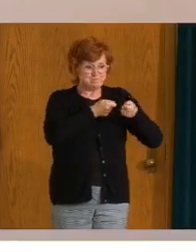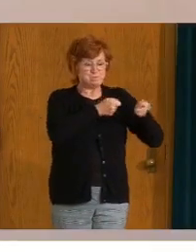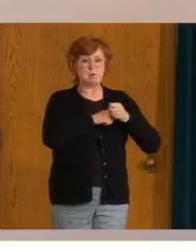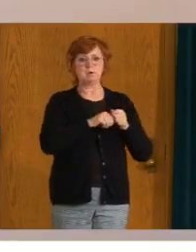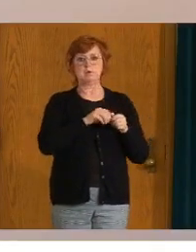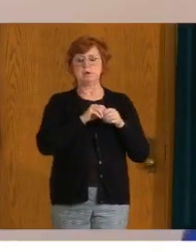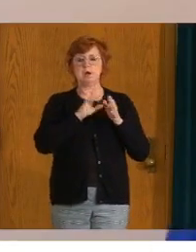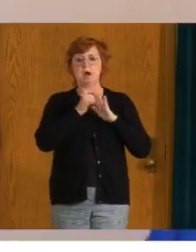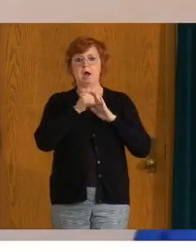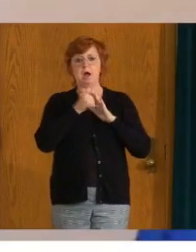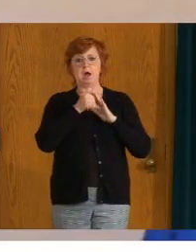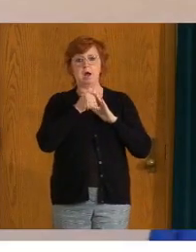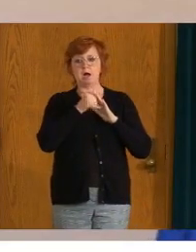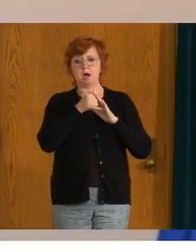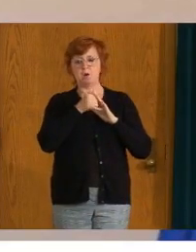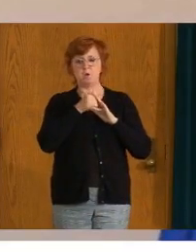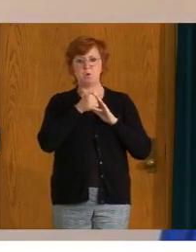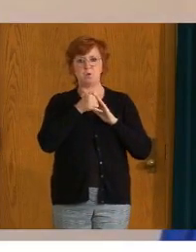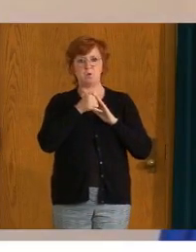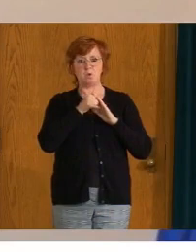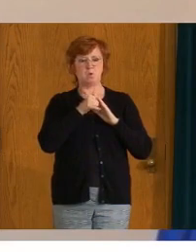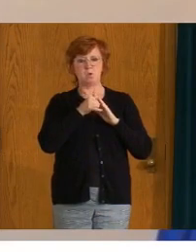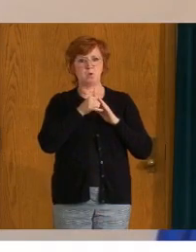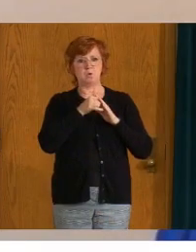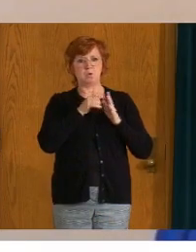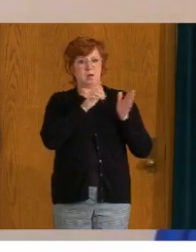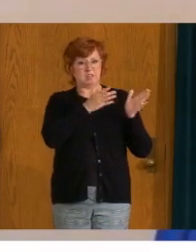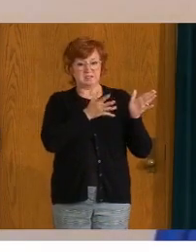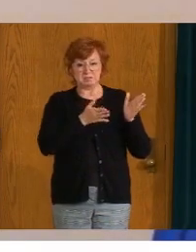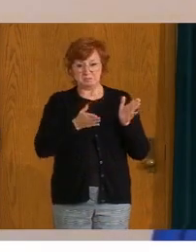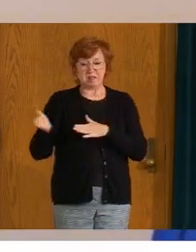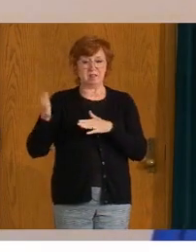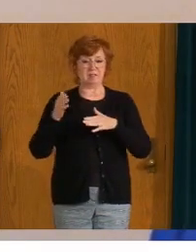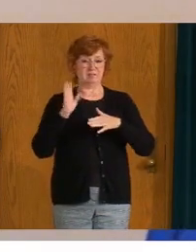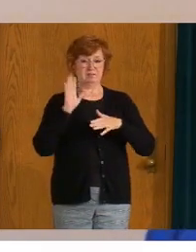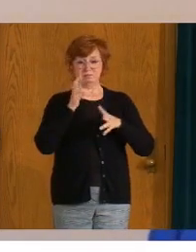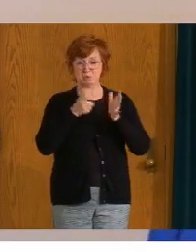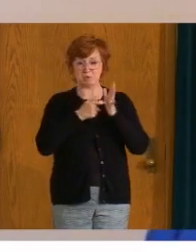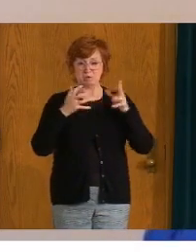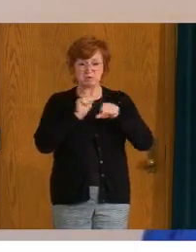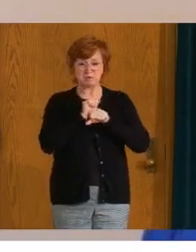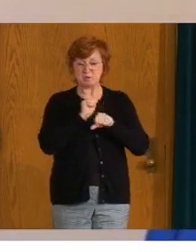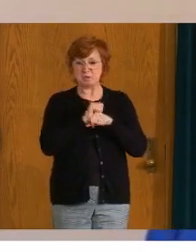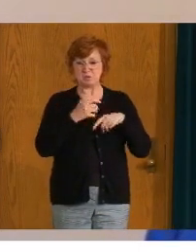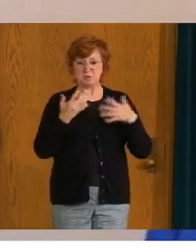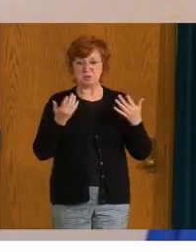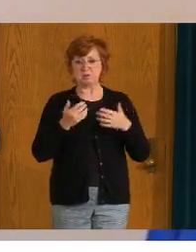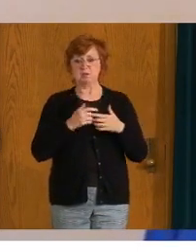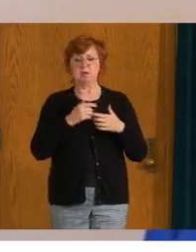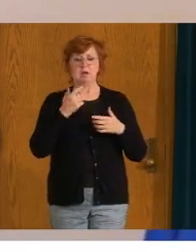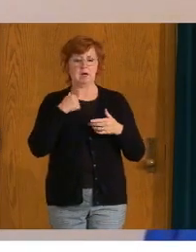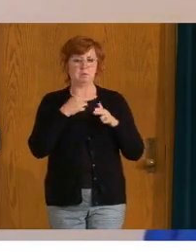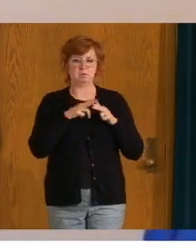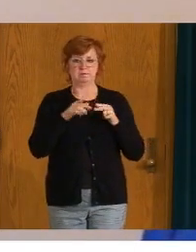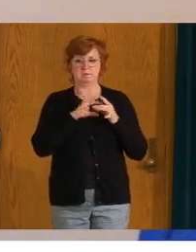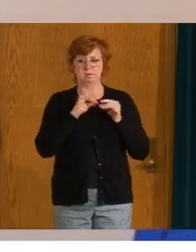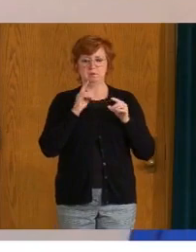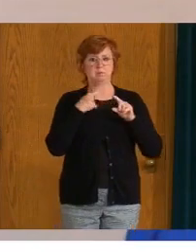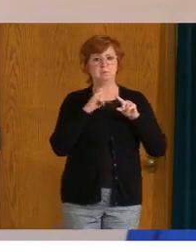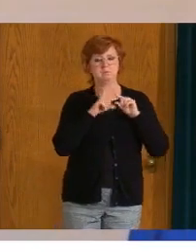So I'll let Derek take that question, Mark, but I would just say the process of identifying and prioritizing first doses has already